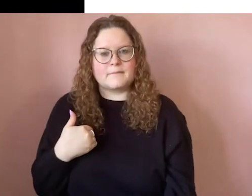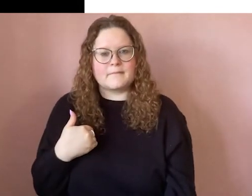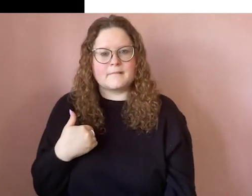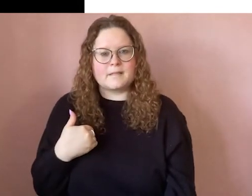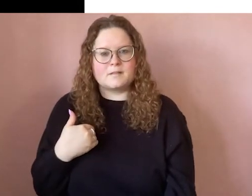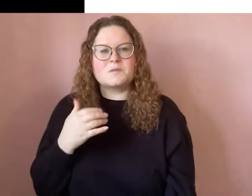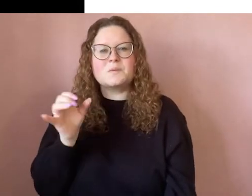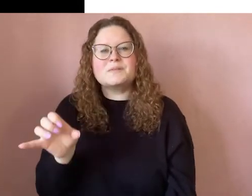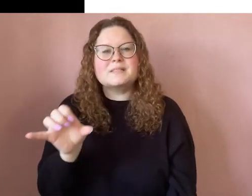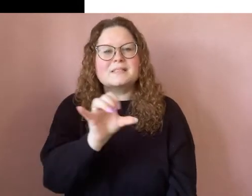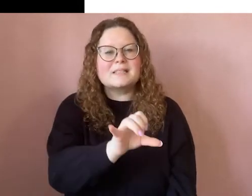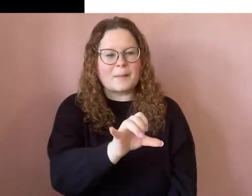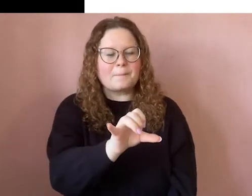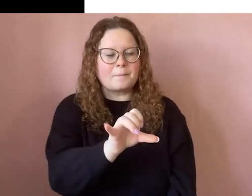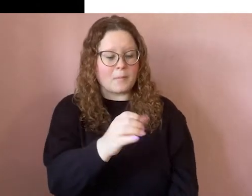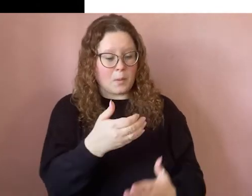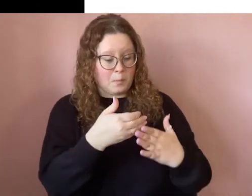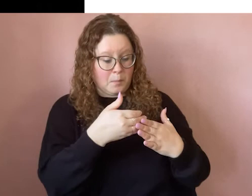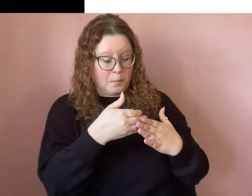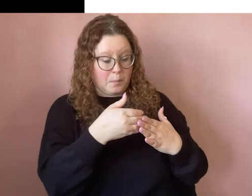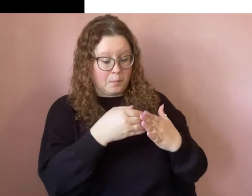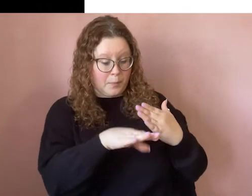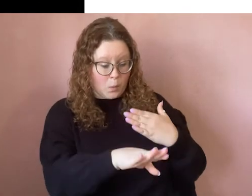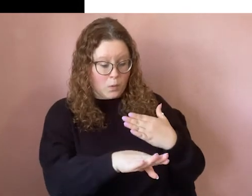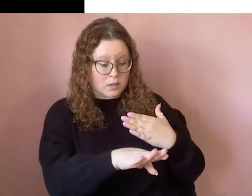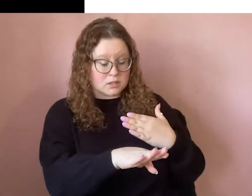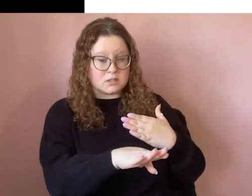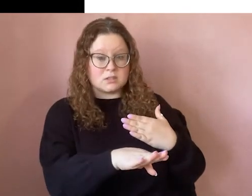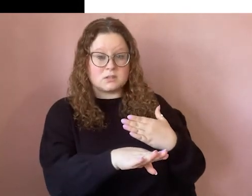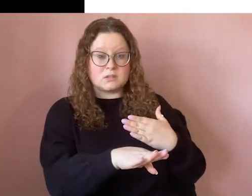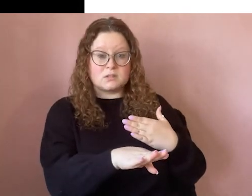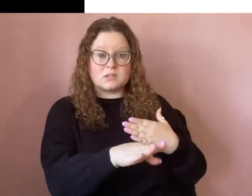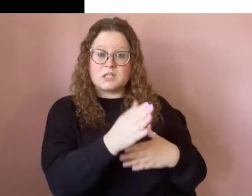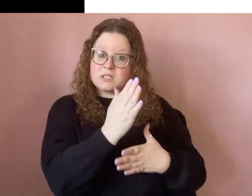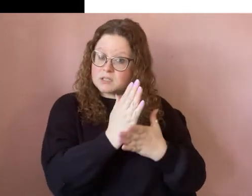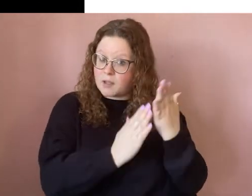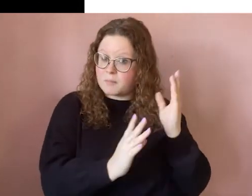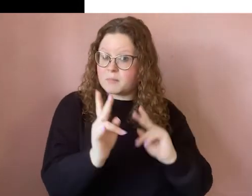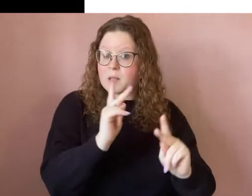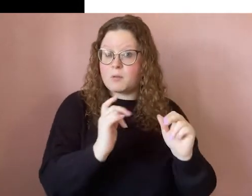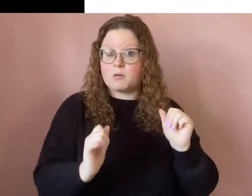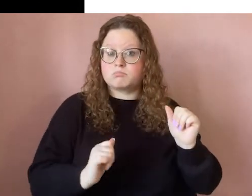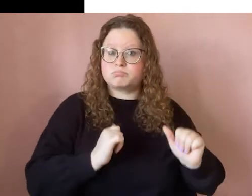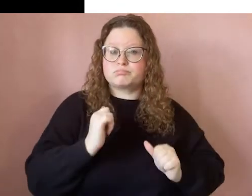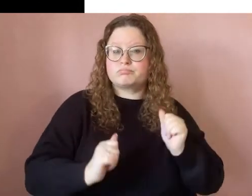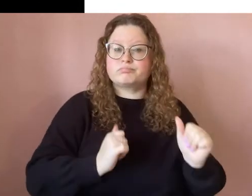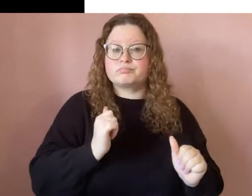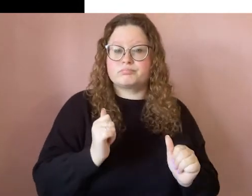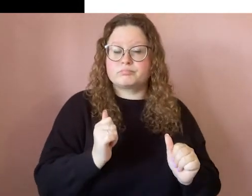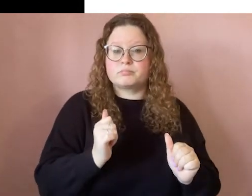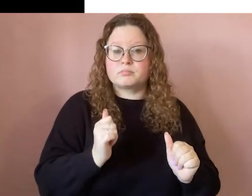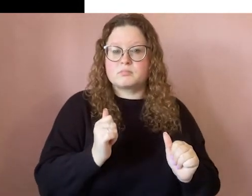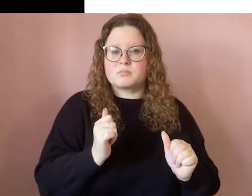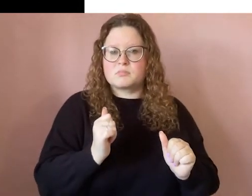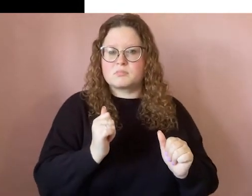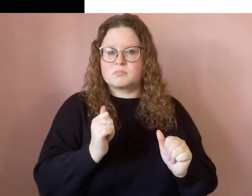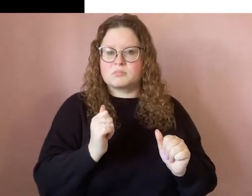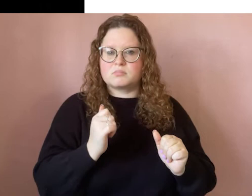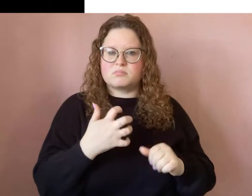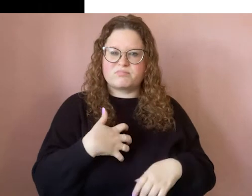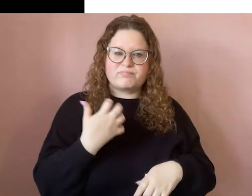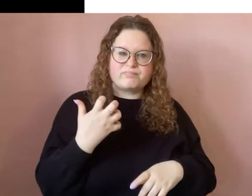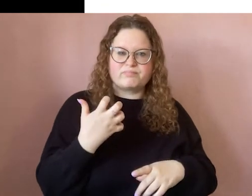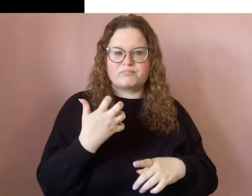Nova Scotia, by what have I been able to ascertain, was not triggered by mental illness. And here's the